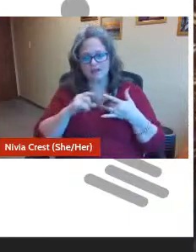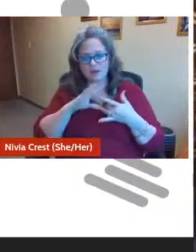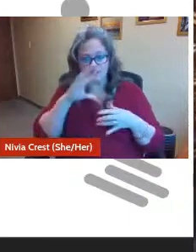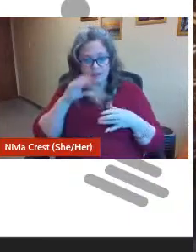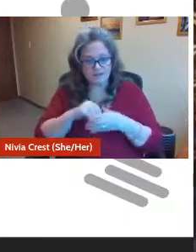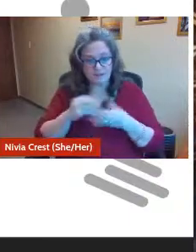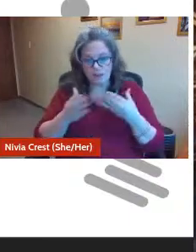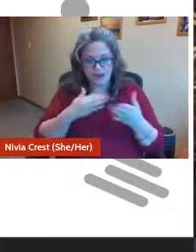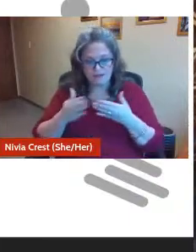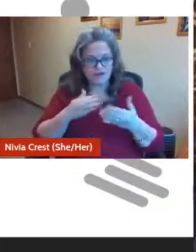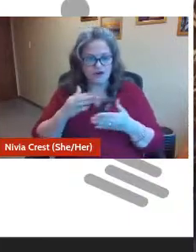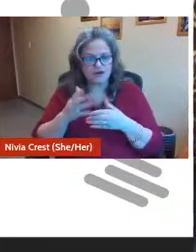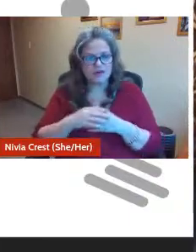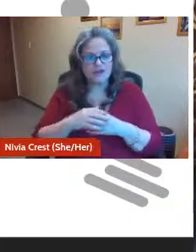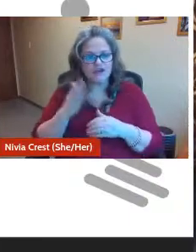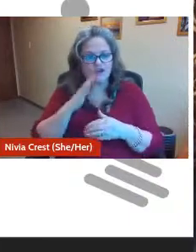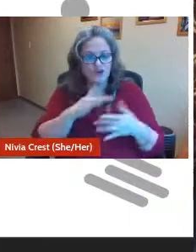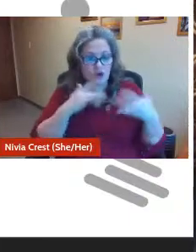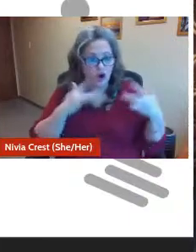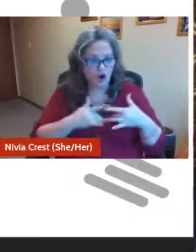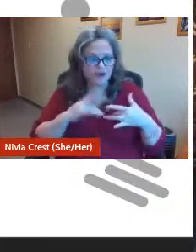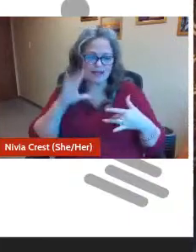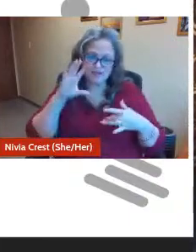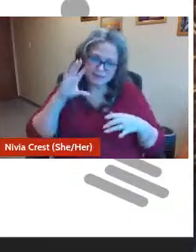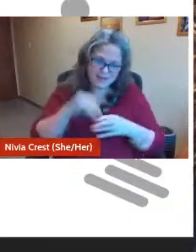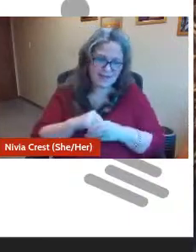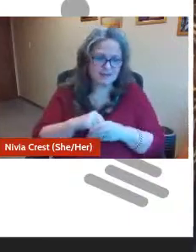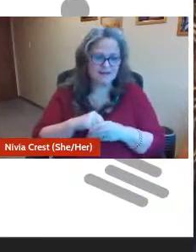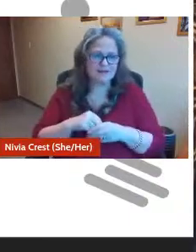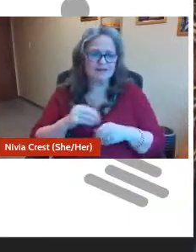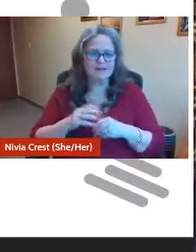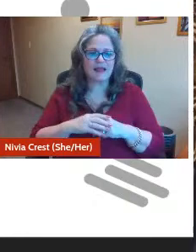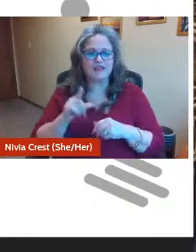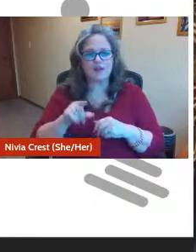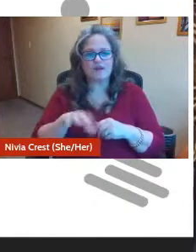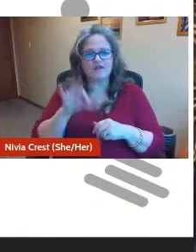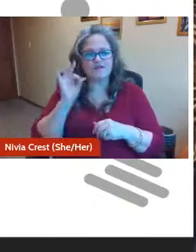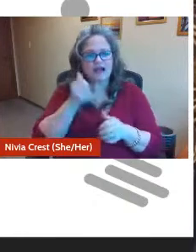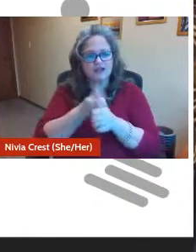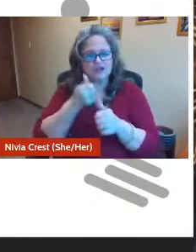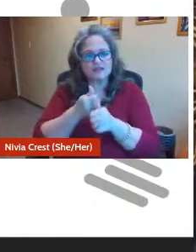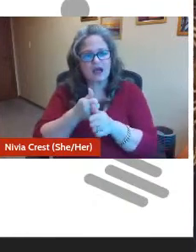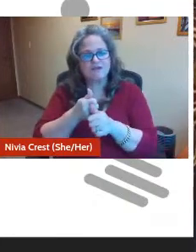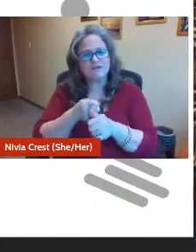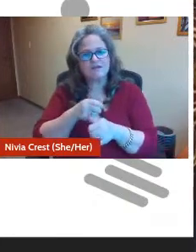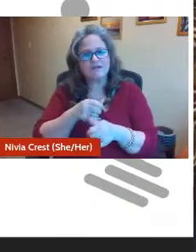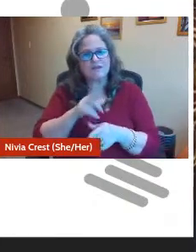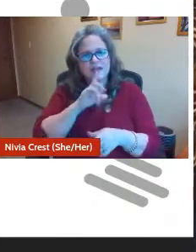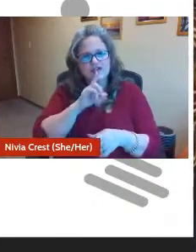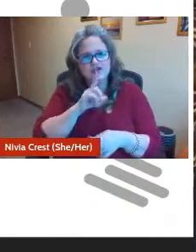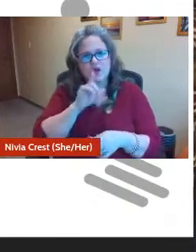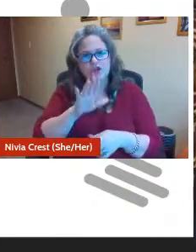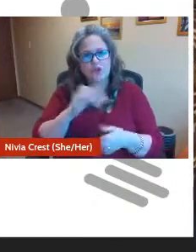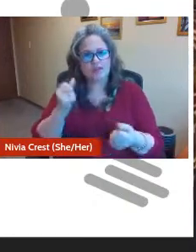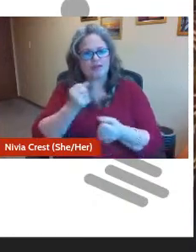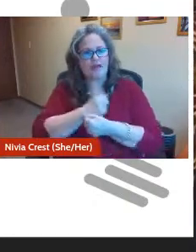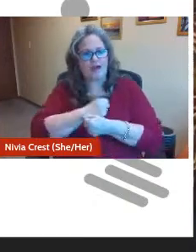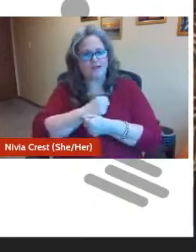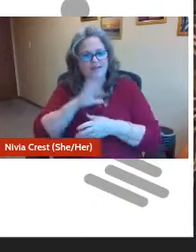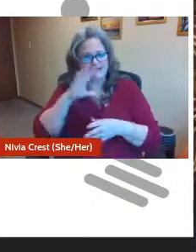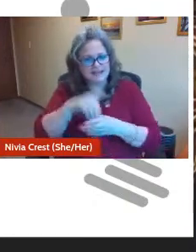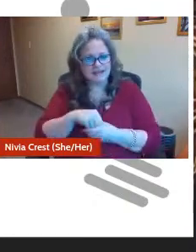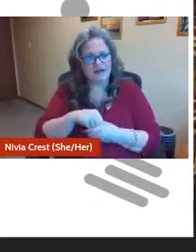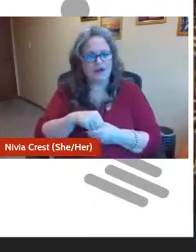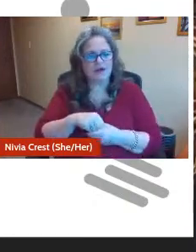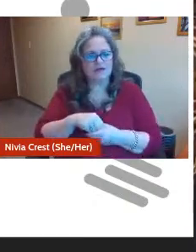whether whatever it is, your heart got to be into it. And then you have to find yourself making sure that my love is also in it, not,